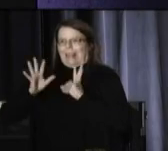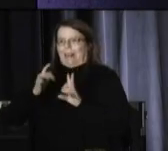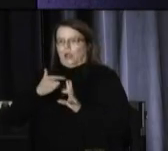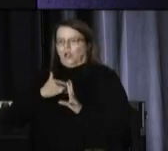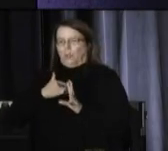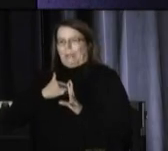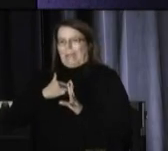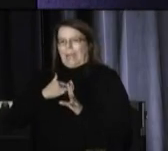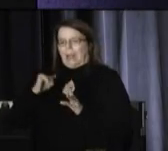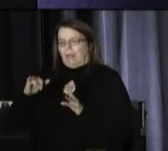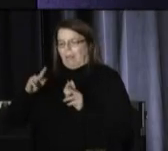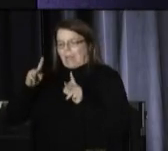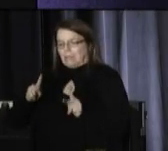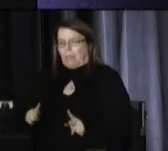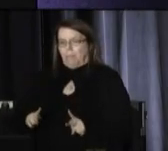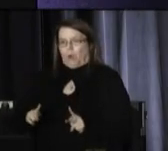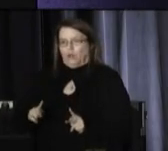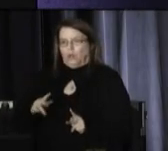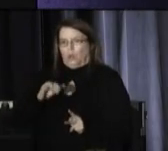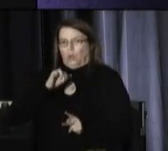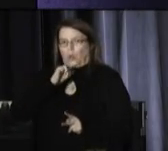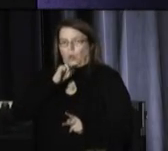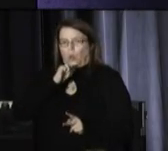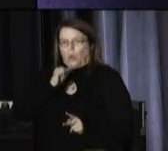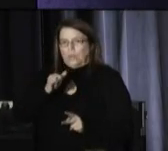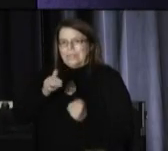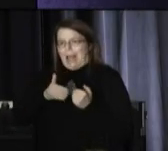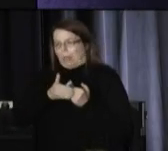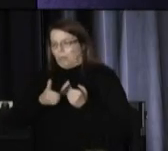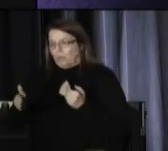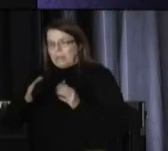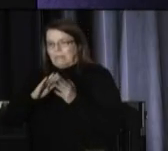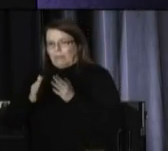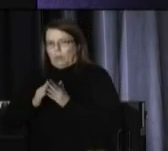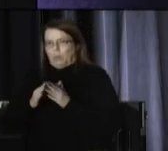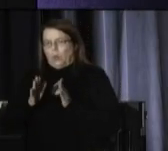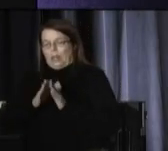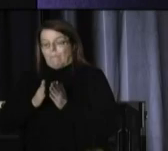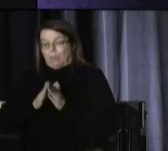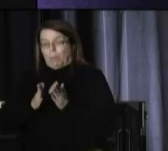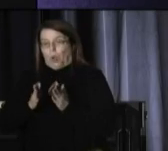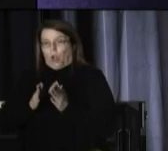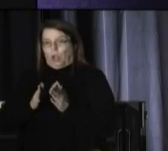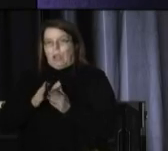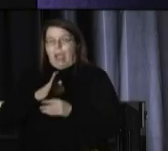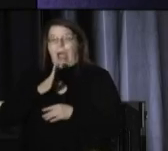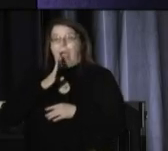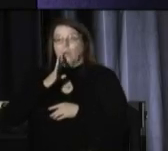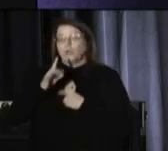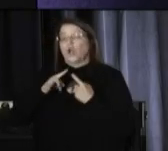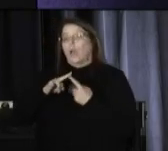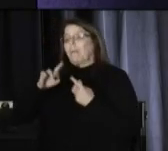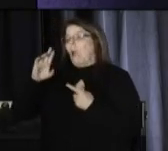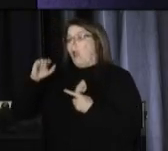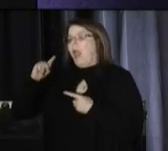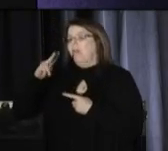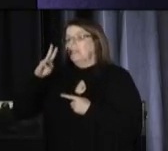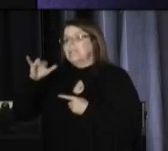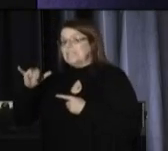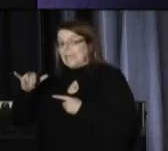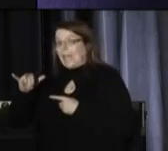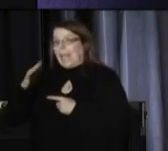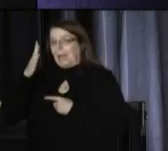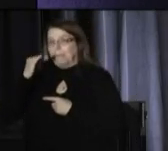the person who is not of the rest of the community of the book. I will talk about ethnicity because one of the questions that I'm interested